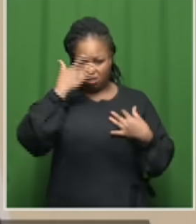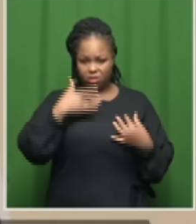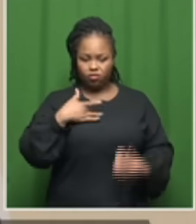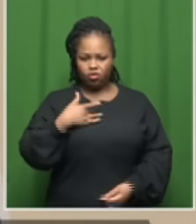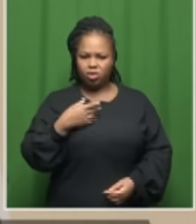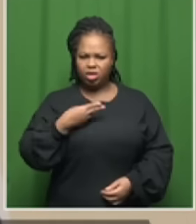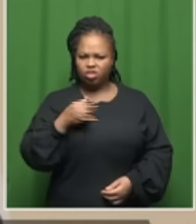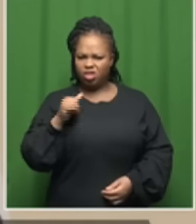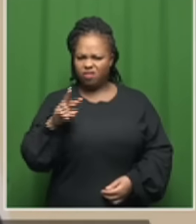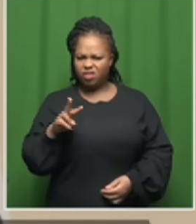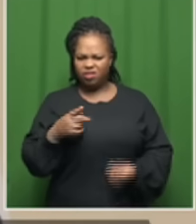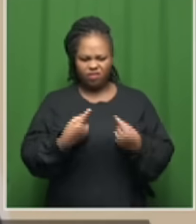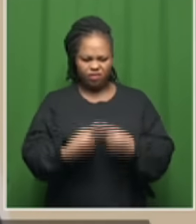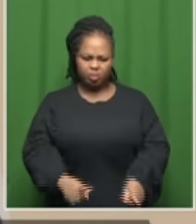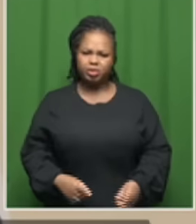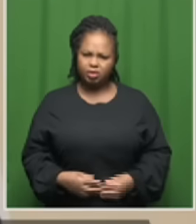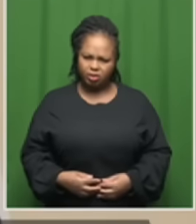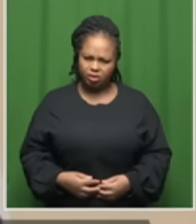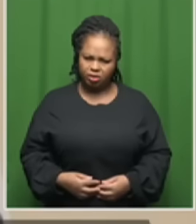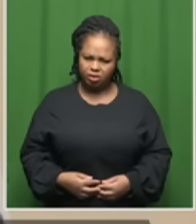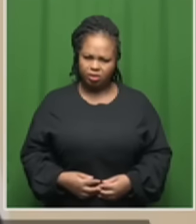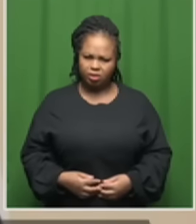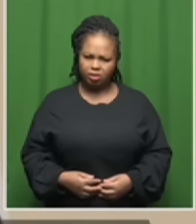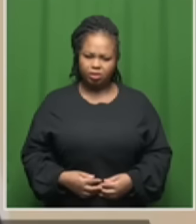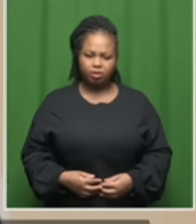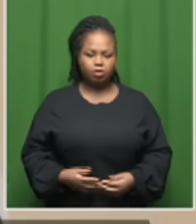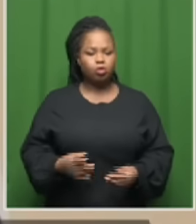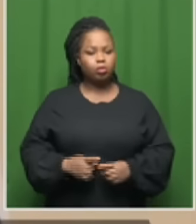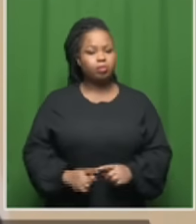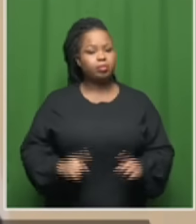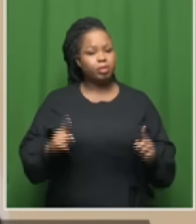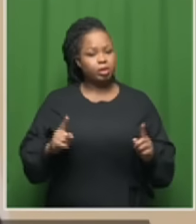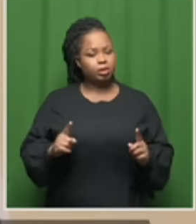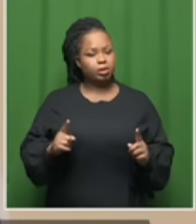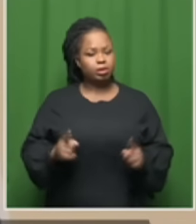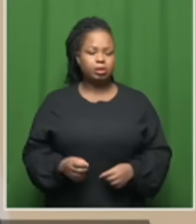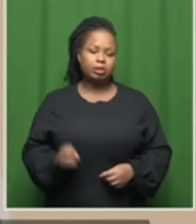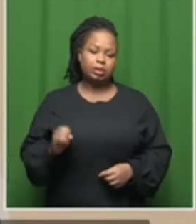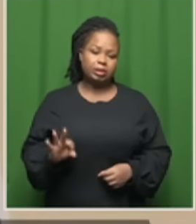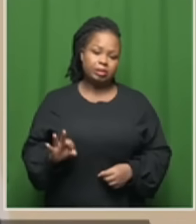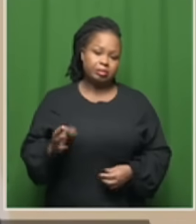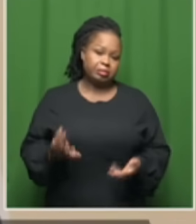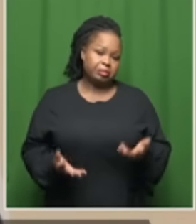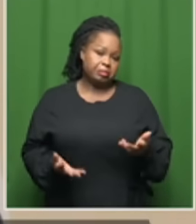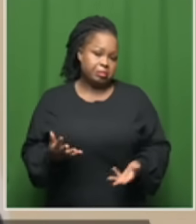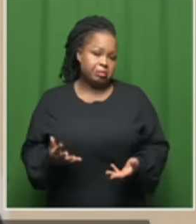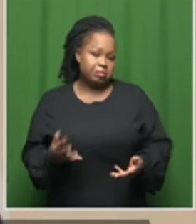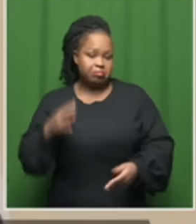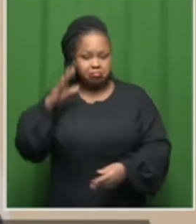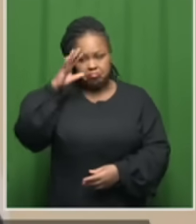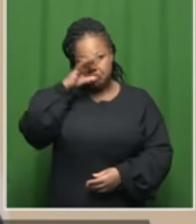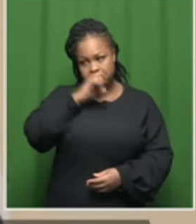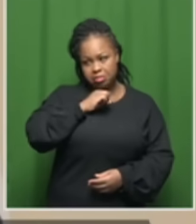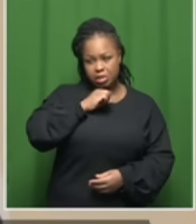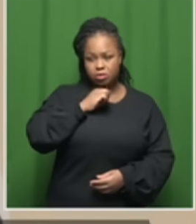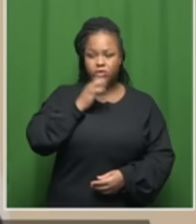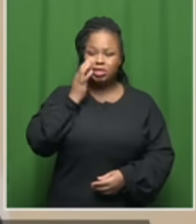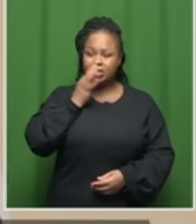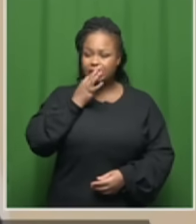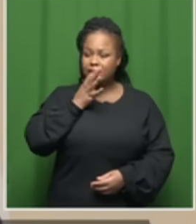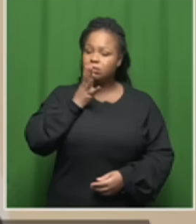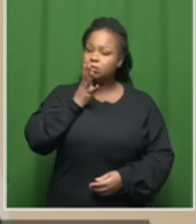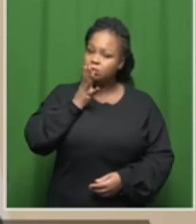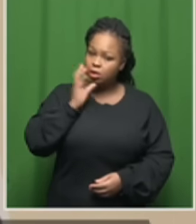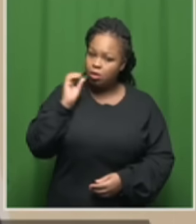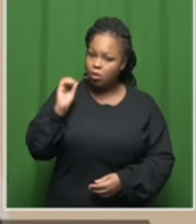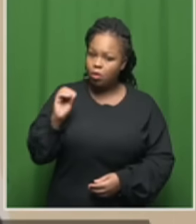treatment methodology our country uses. But let's assume, if we speculate, that there are high